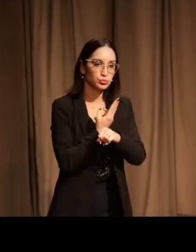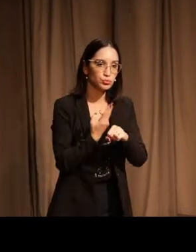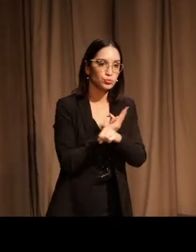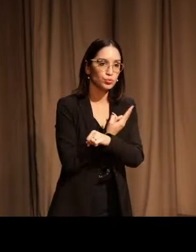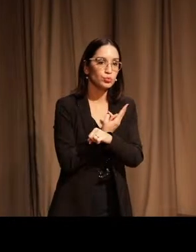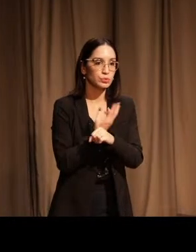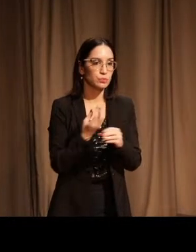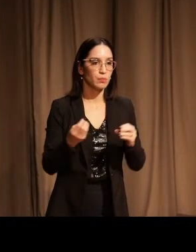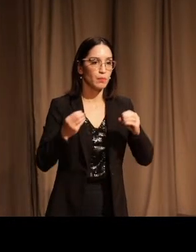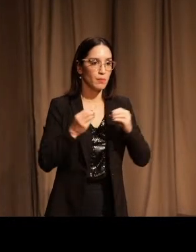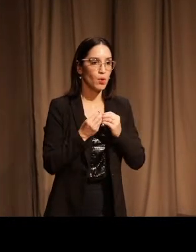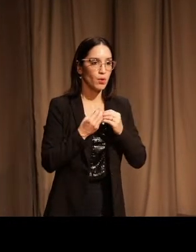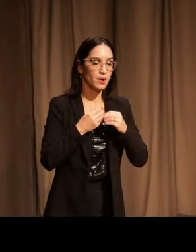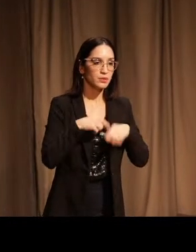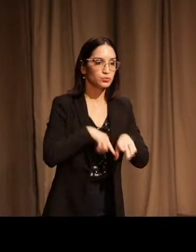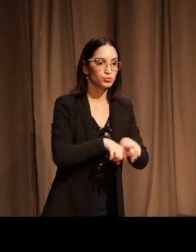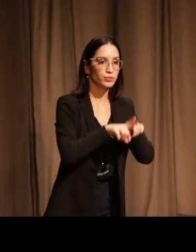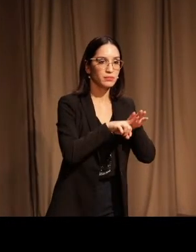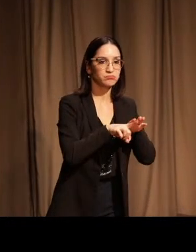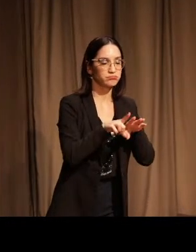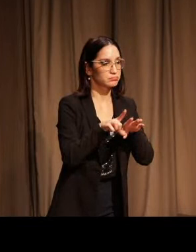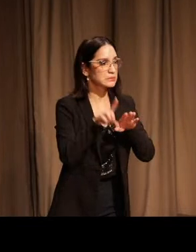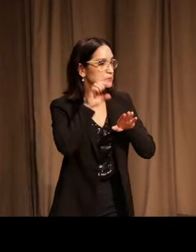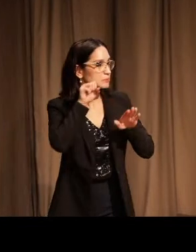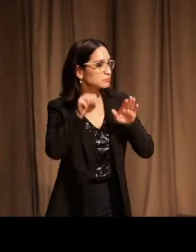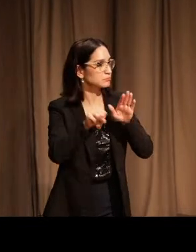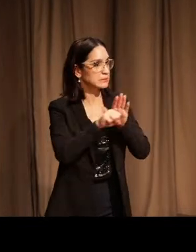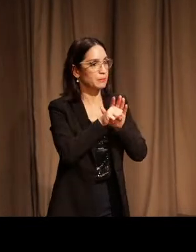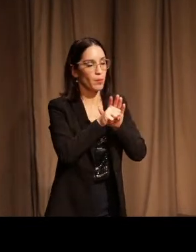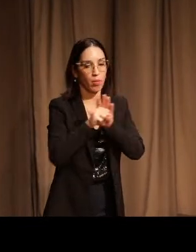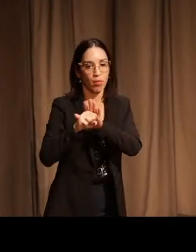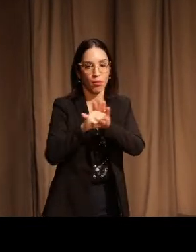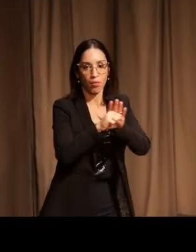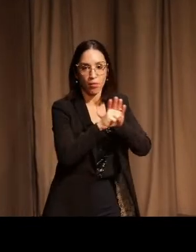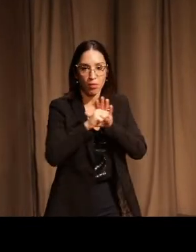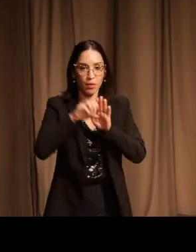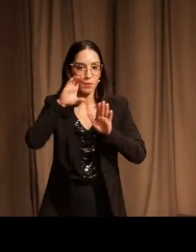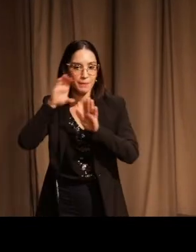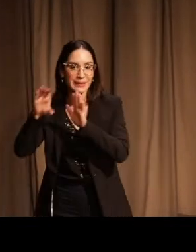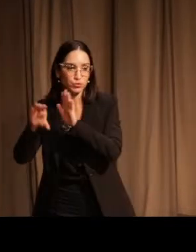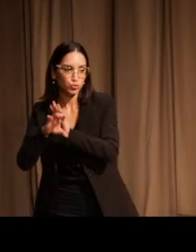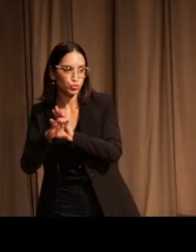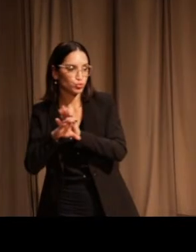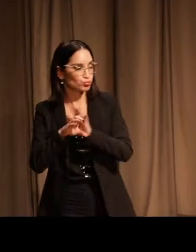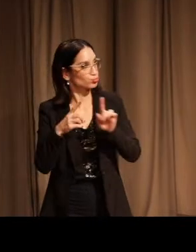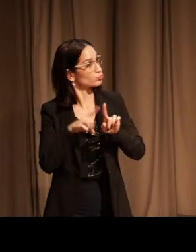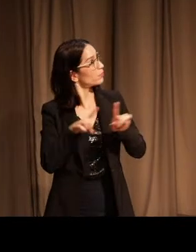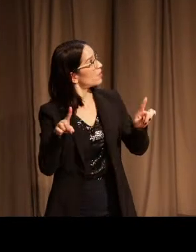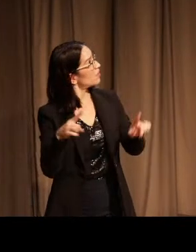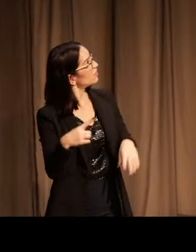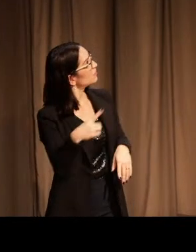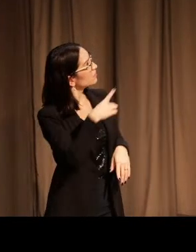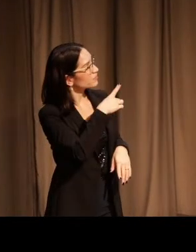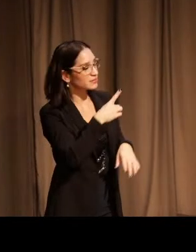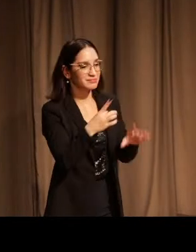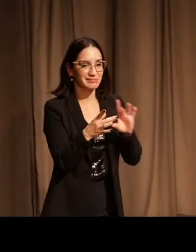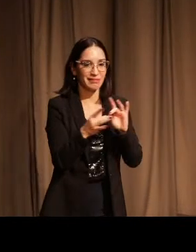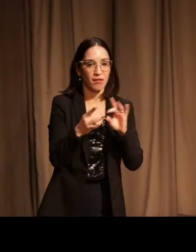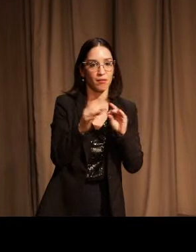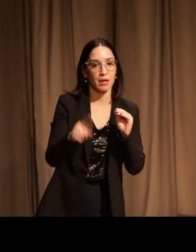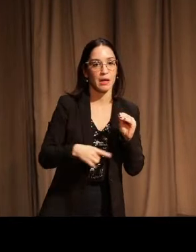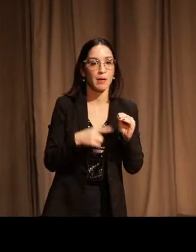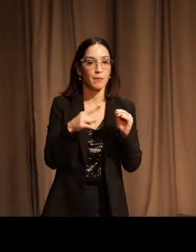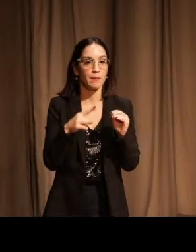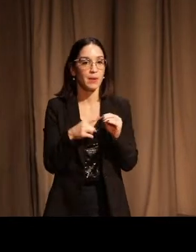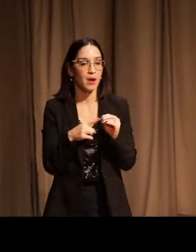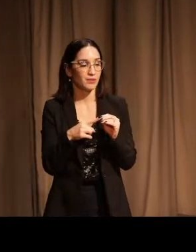And when I became a painter, I brought this universe with me to the canvas. Speaking of tarot, I think